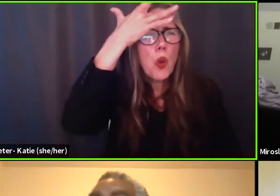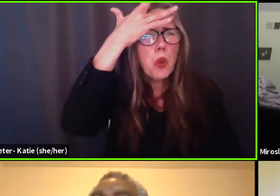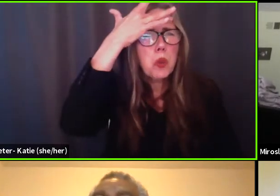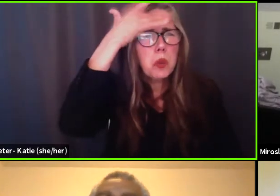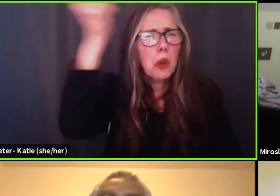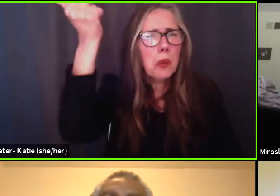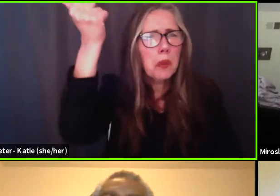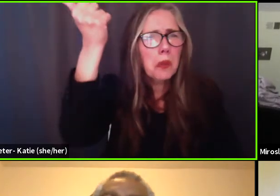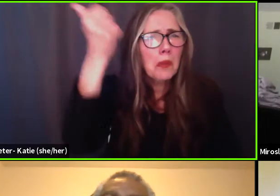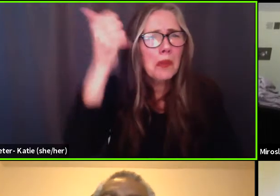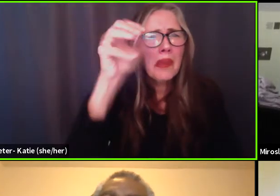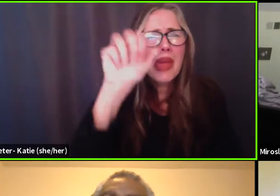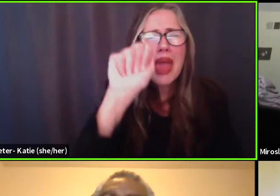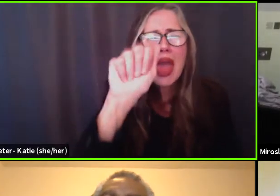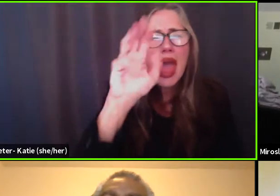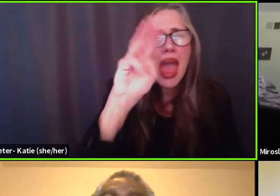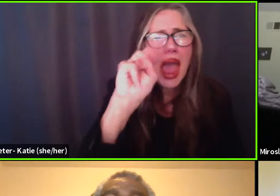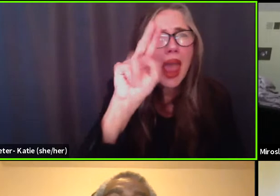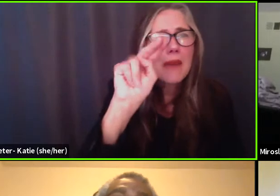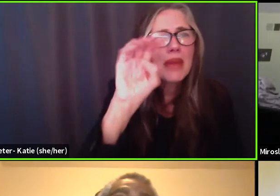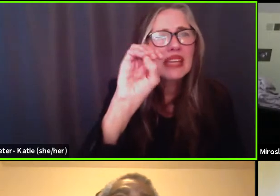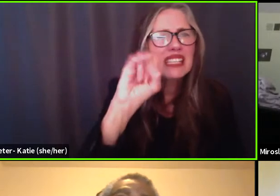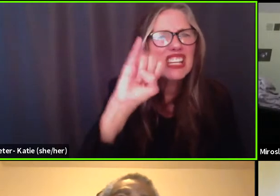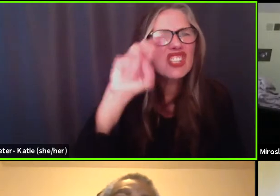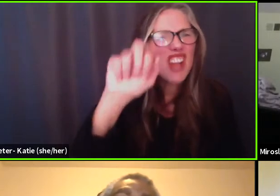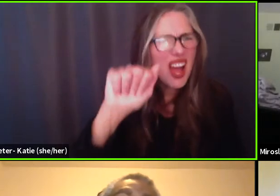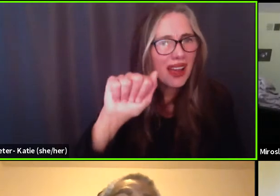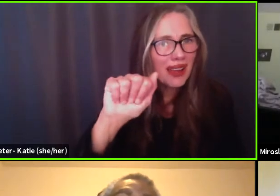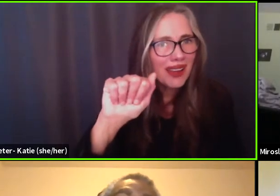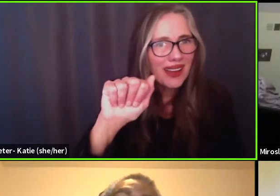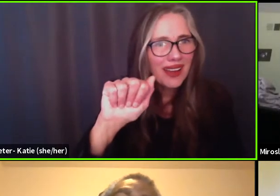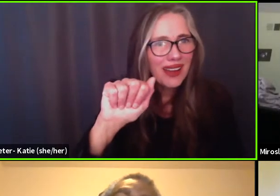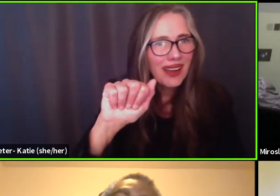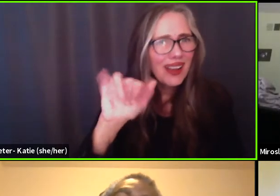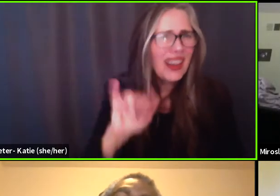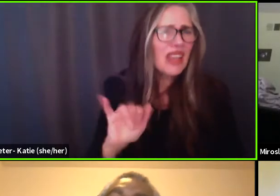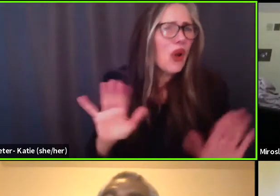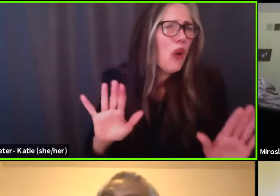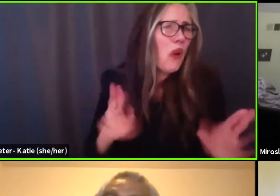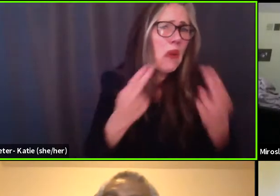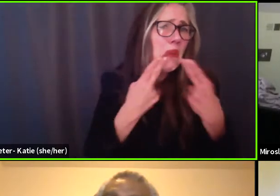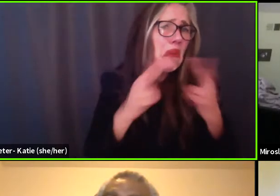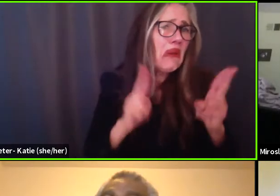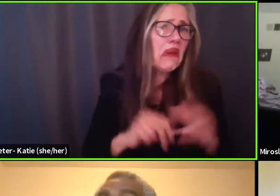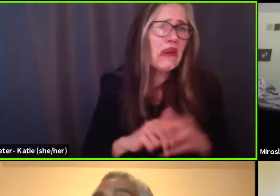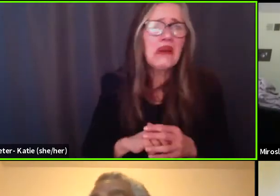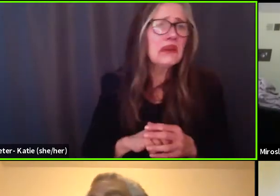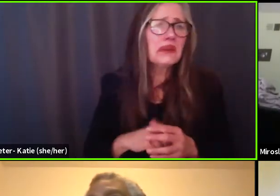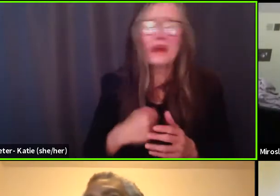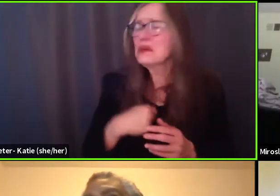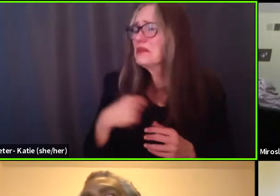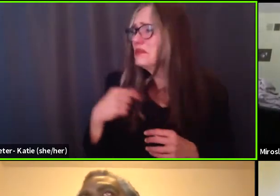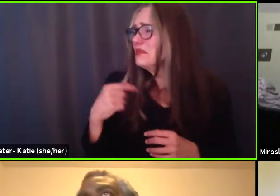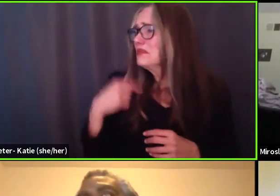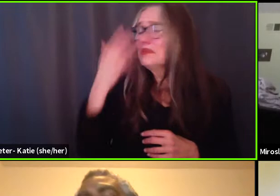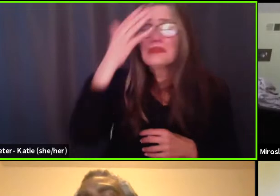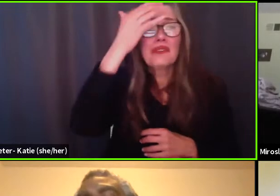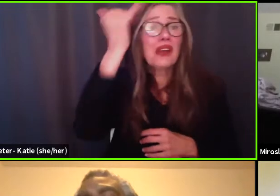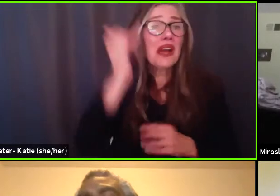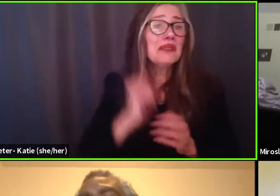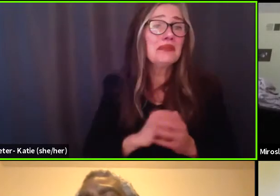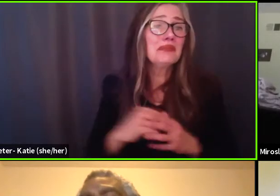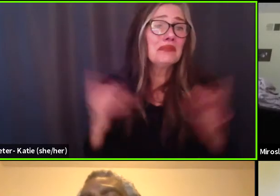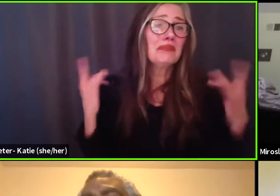um approach to dealing with our past is that we're we're actually left pretty flat-footed and i think in some cases